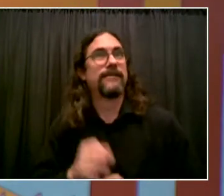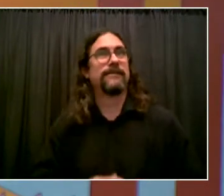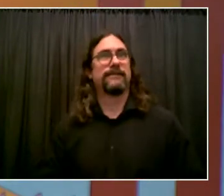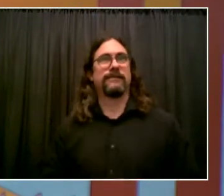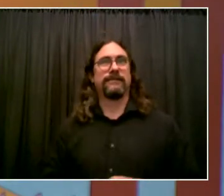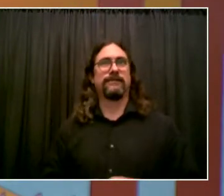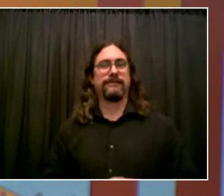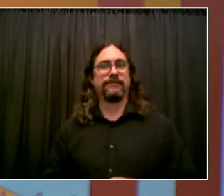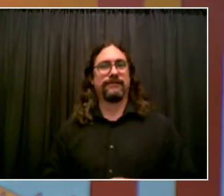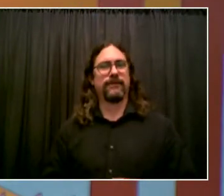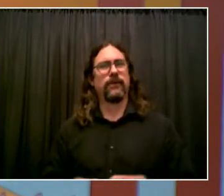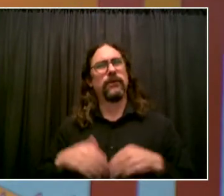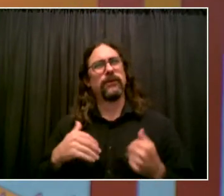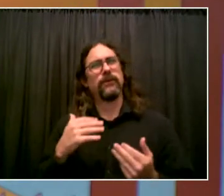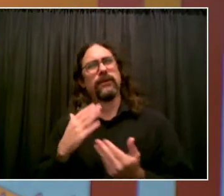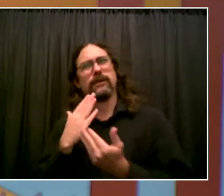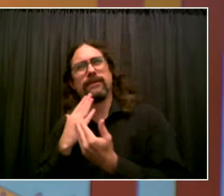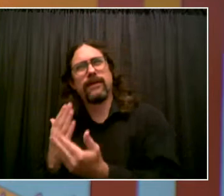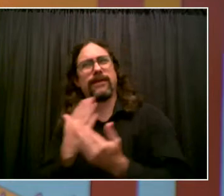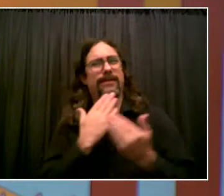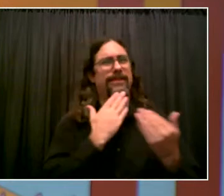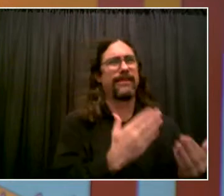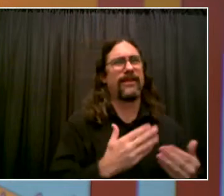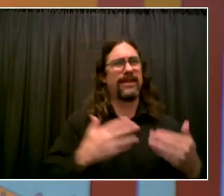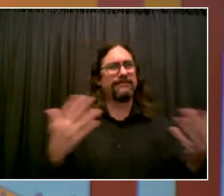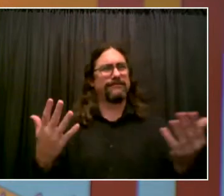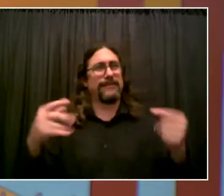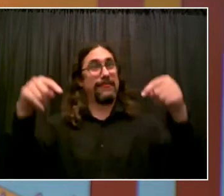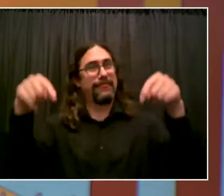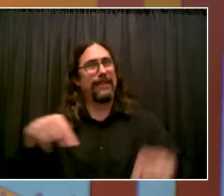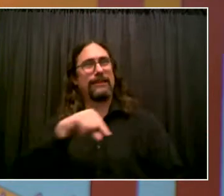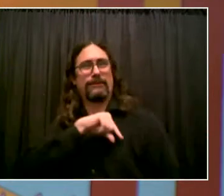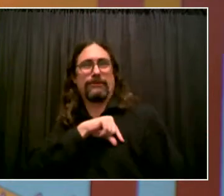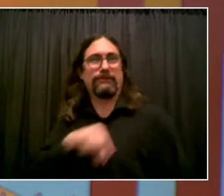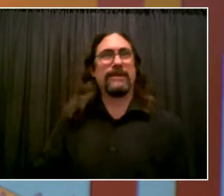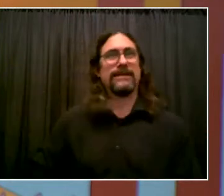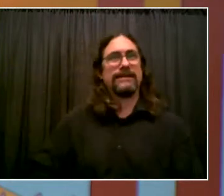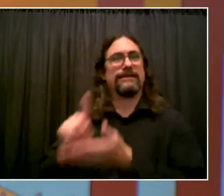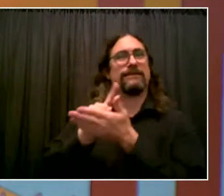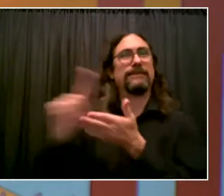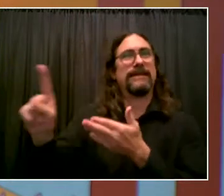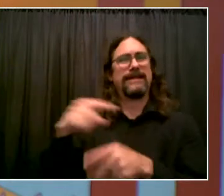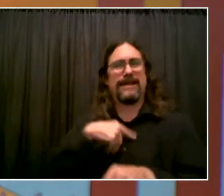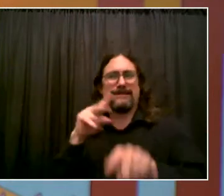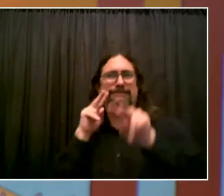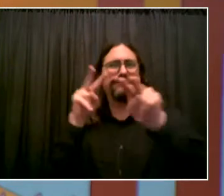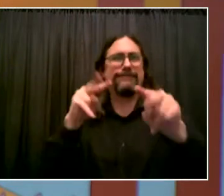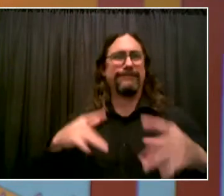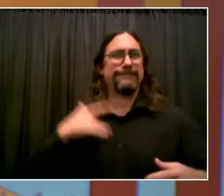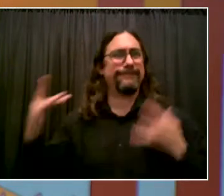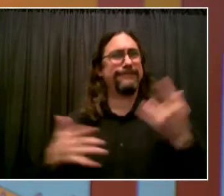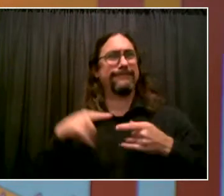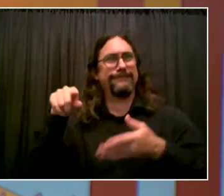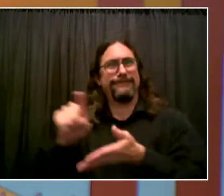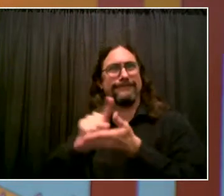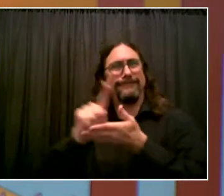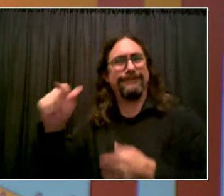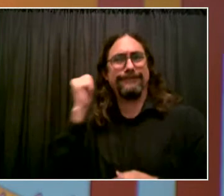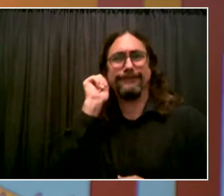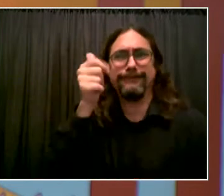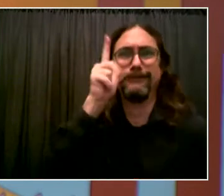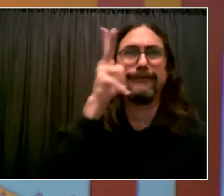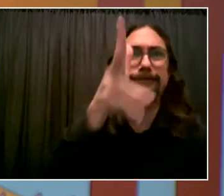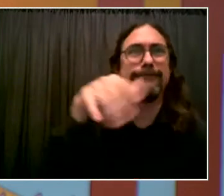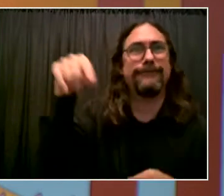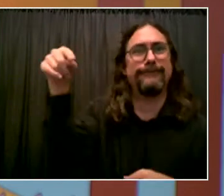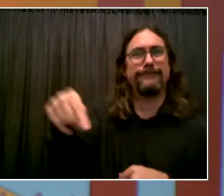going to be wonderful, again, kudos to the people of Queens. Literally, Queens has led the way on the vaccination